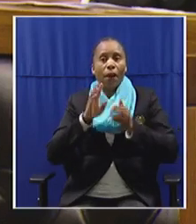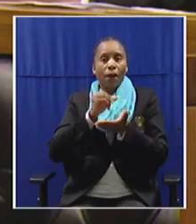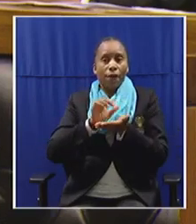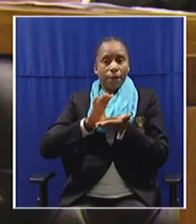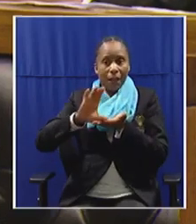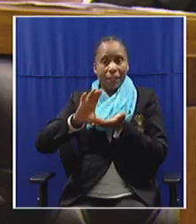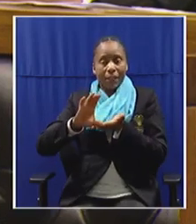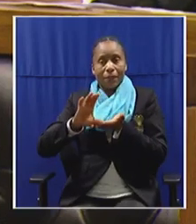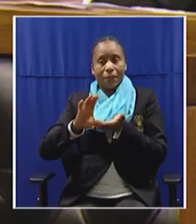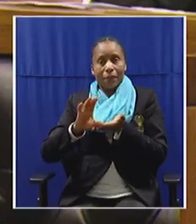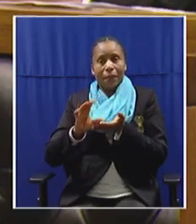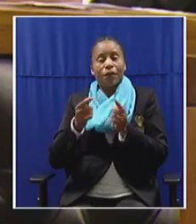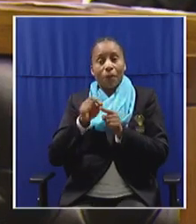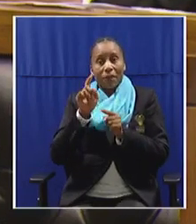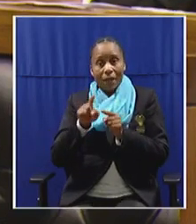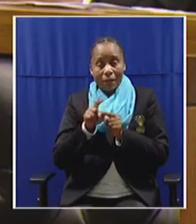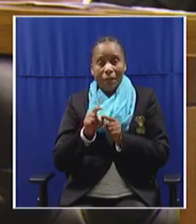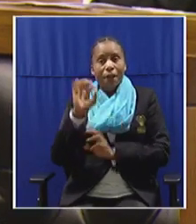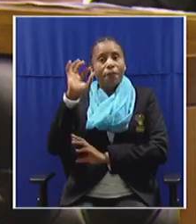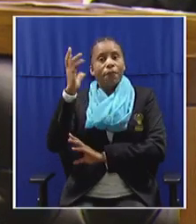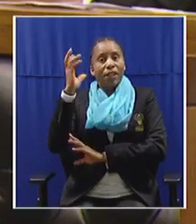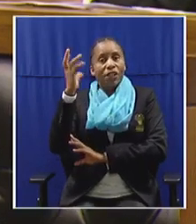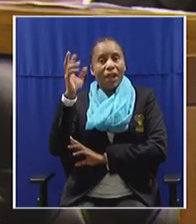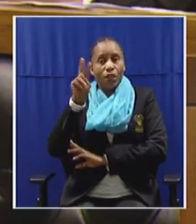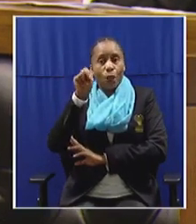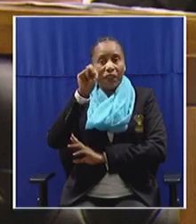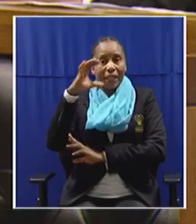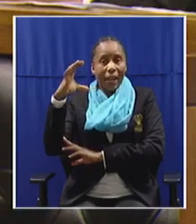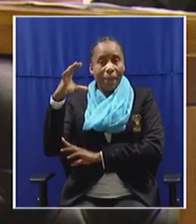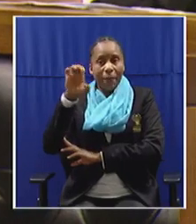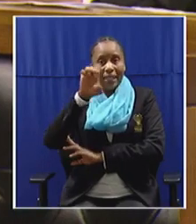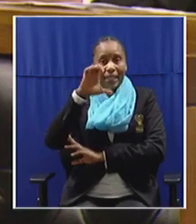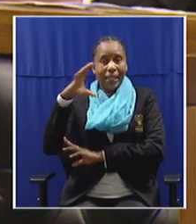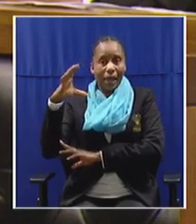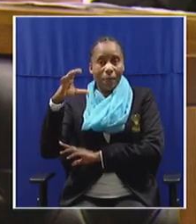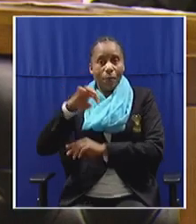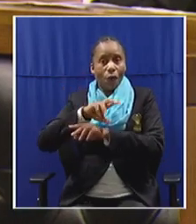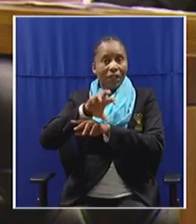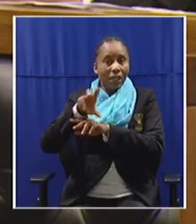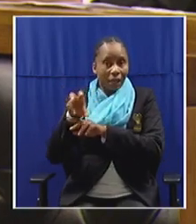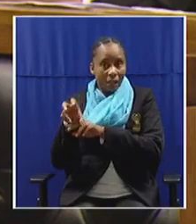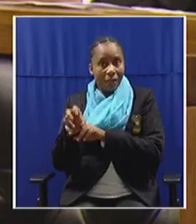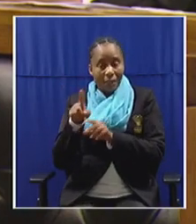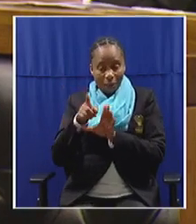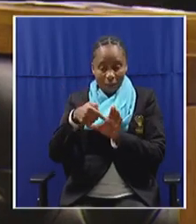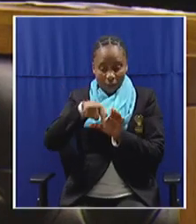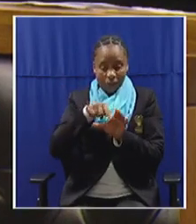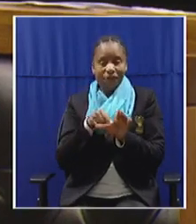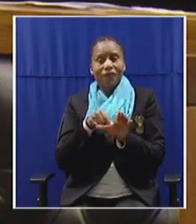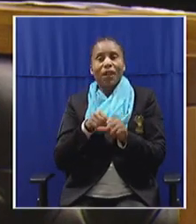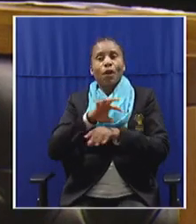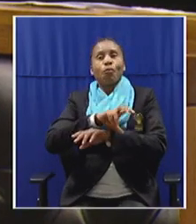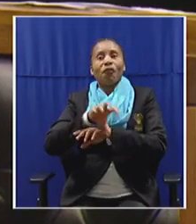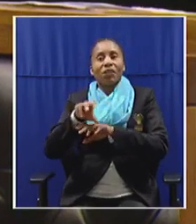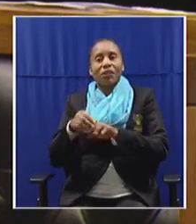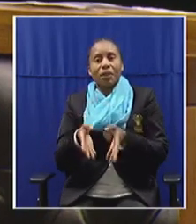regard, the Free State, Northern Cape, and Eastern Cape provinces are among the provinces that